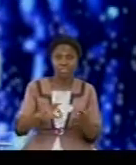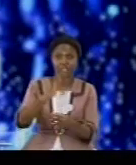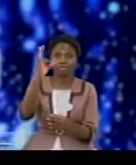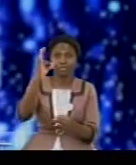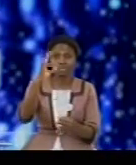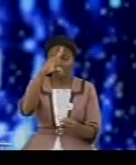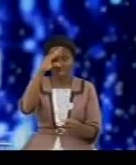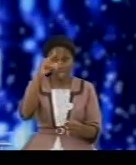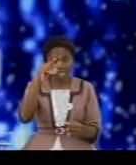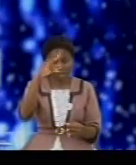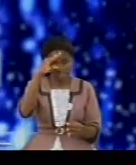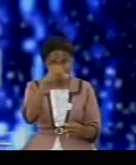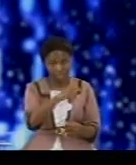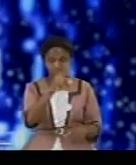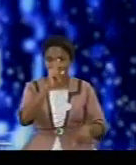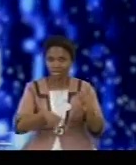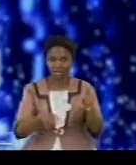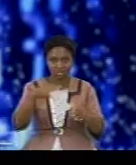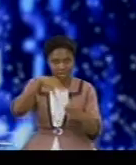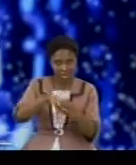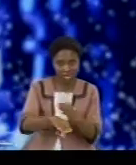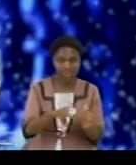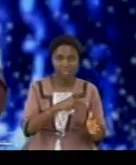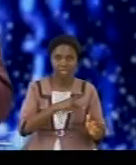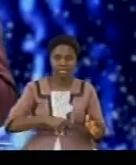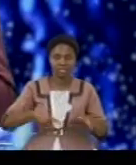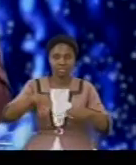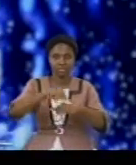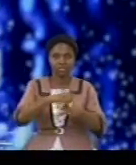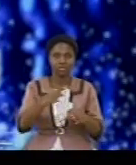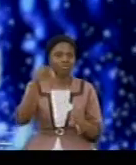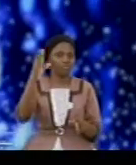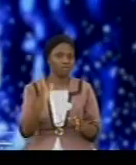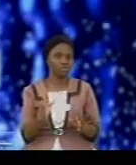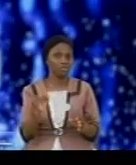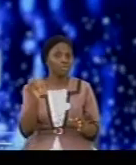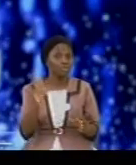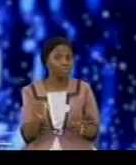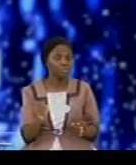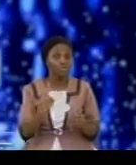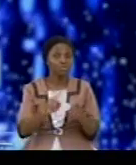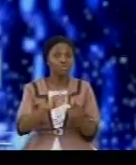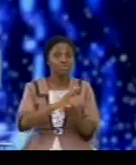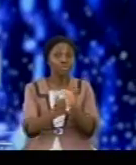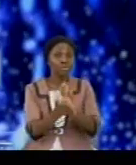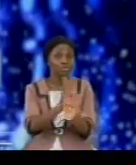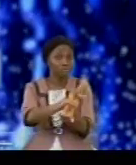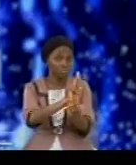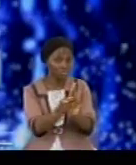of the kingdom of God. And so, to be born again is to start life all over by